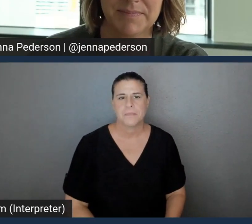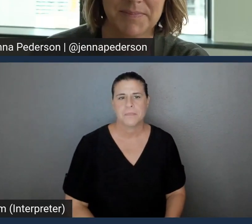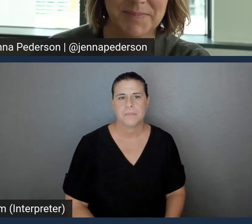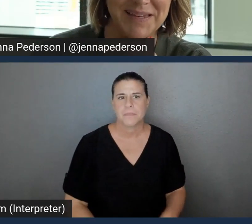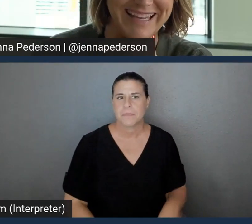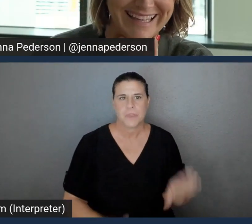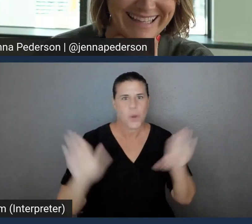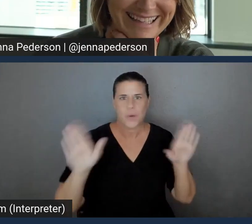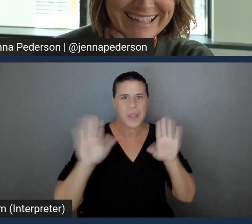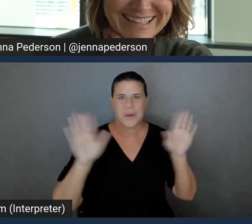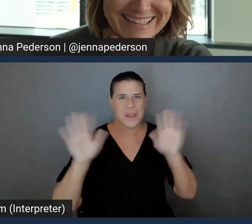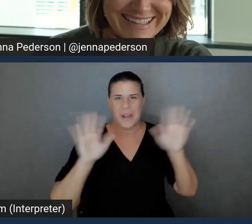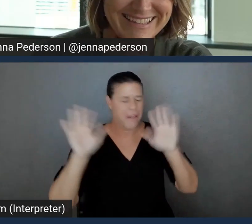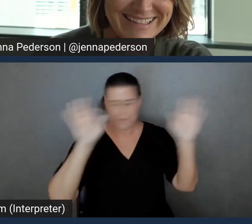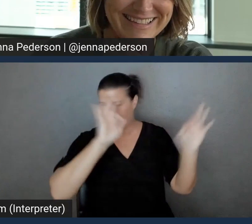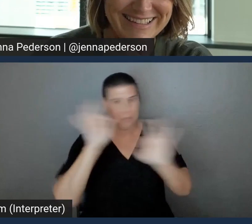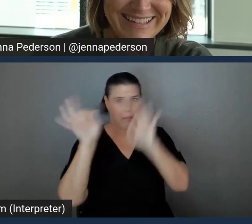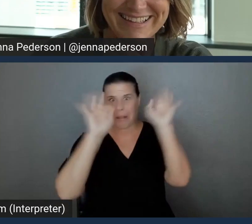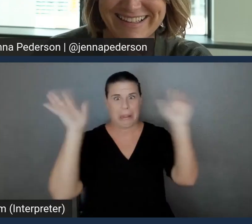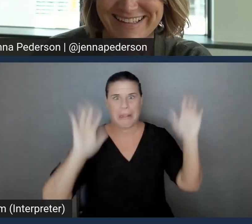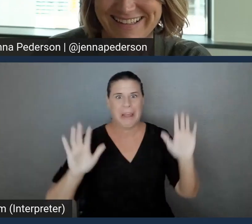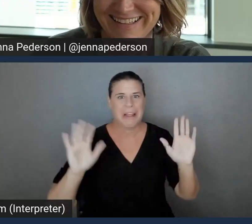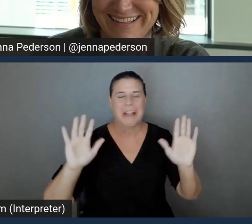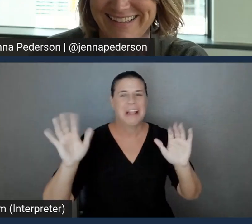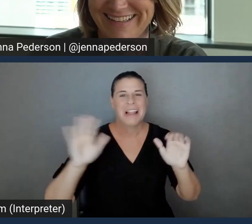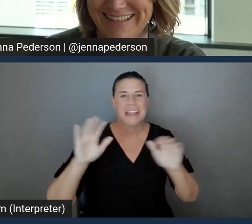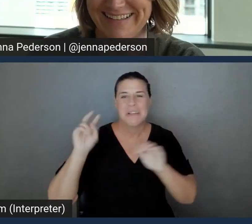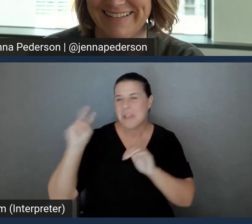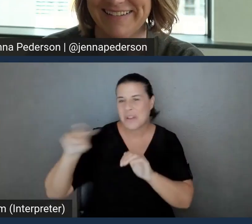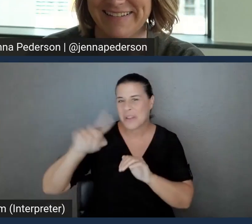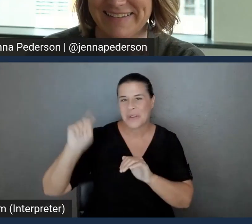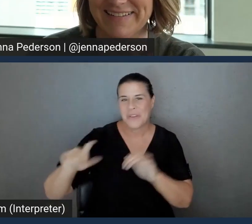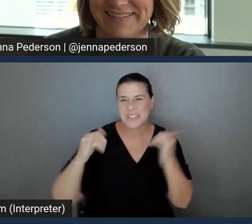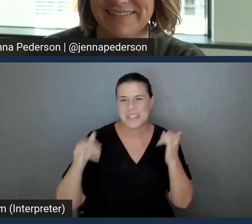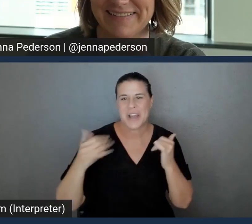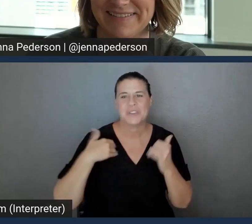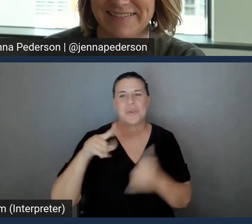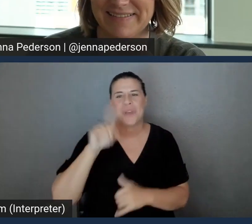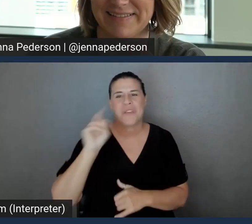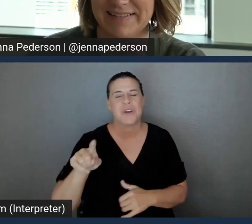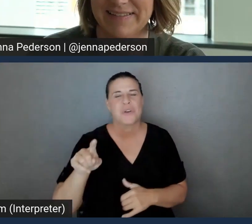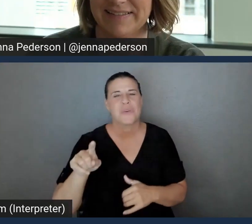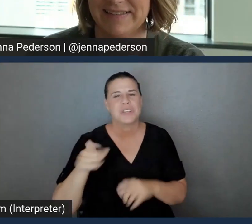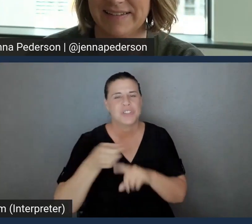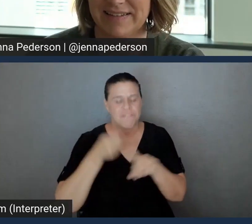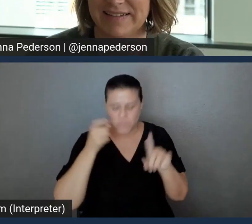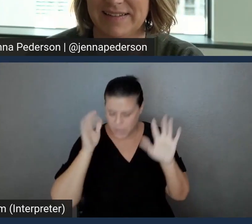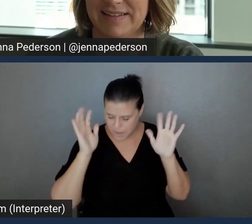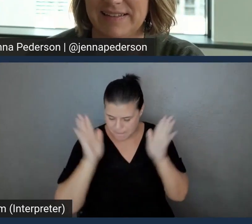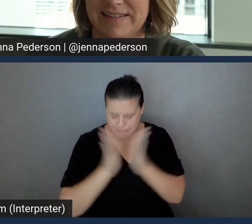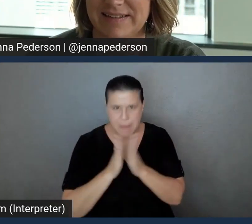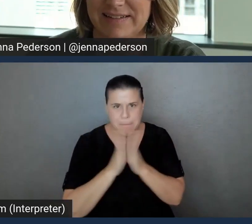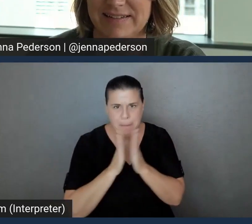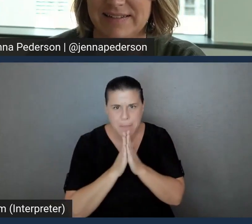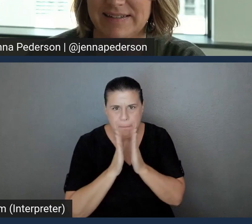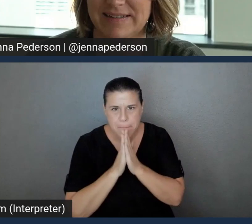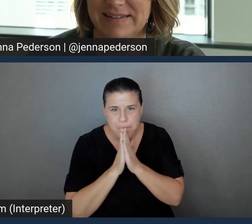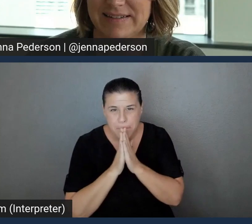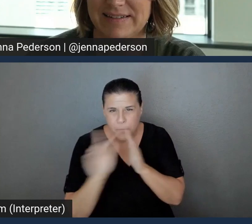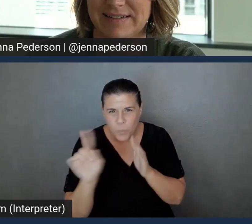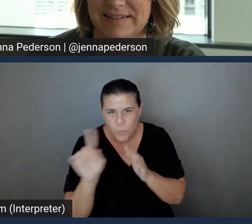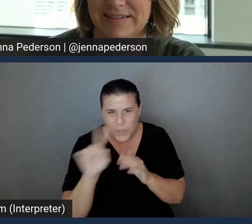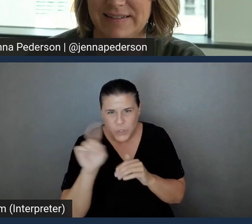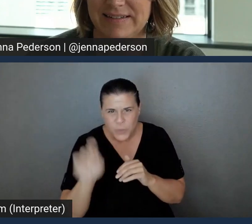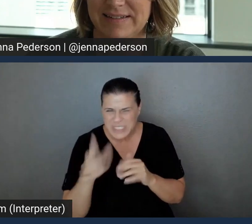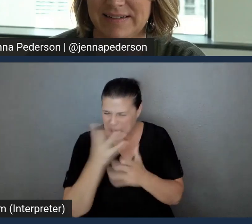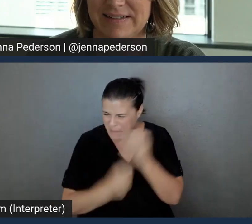Okay. Let me first get to a question. Let me get to a question first. So there's a question from. Did I miss it here? I missed